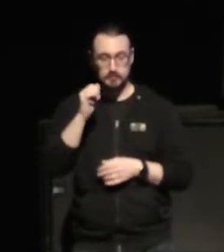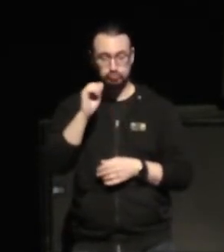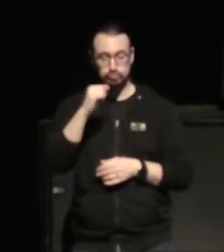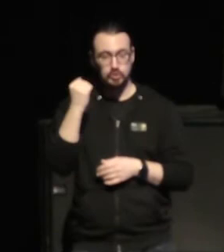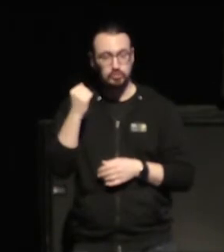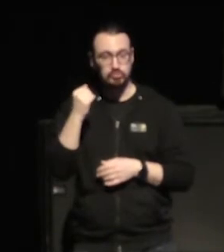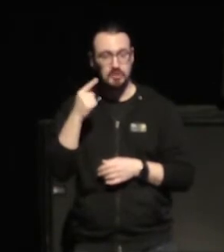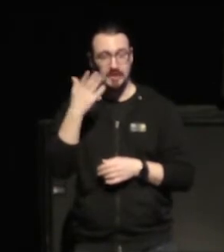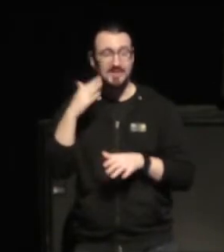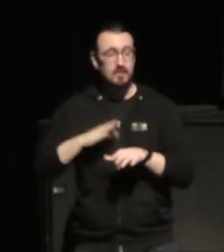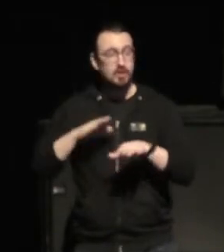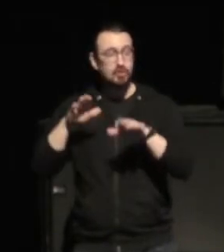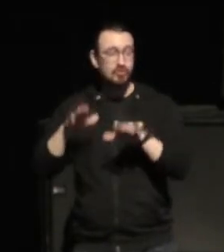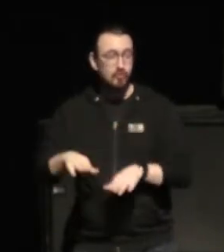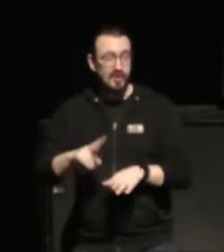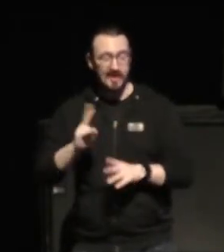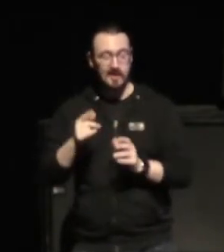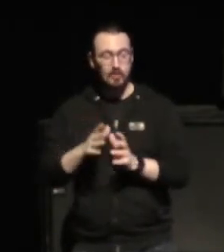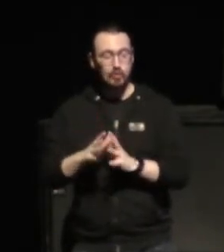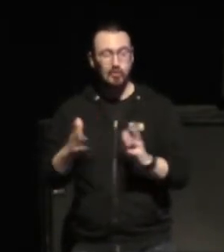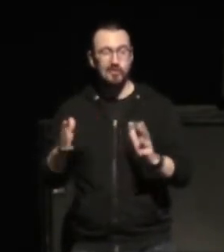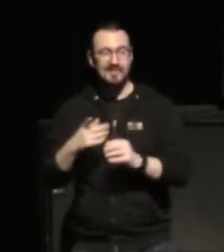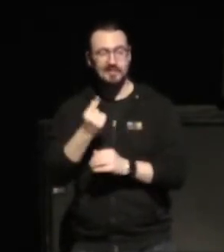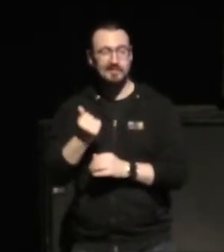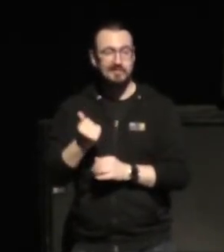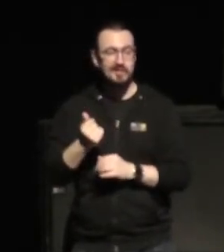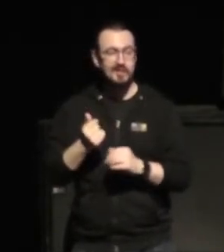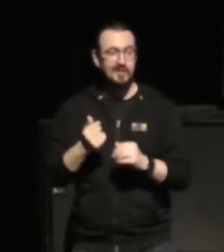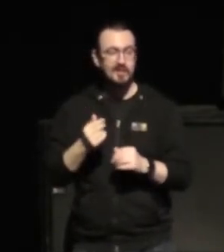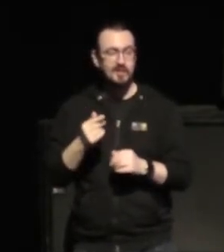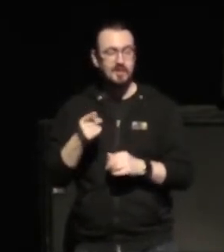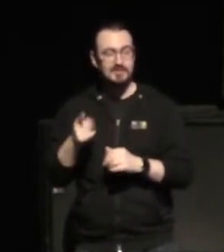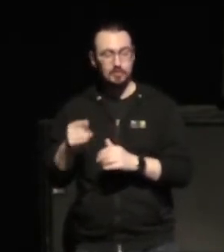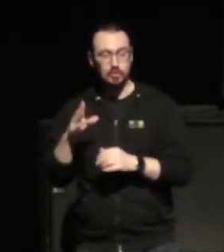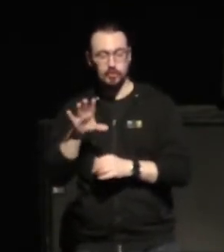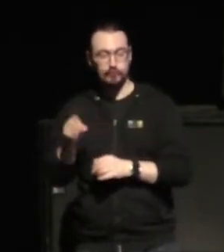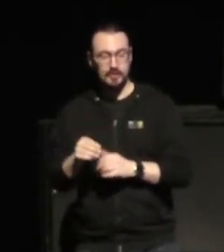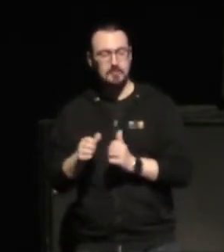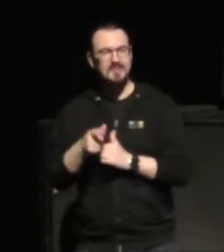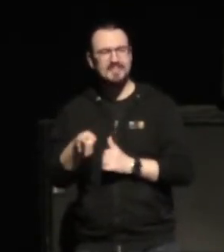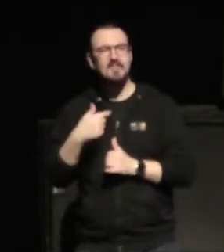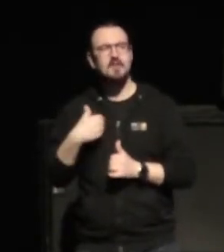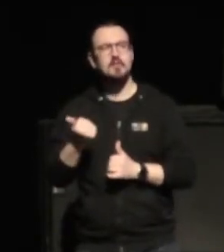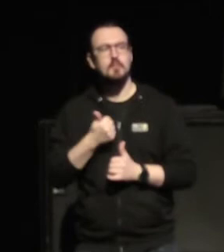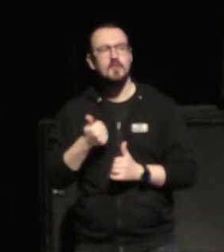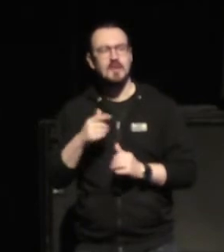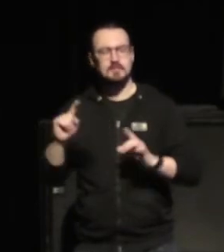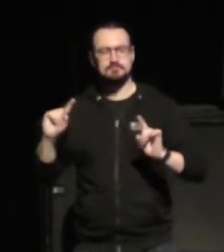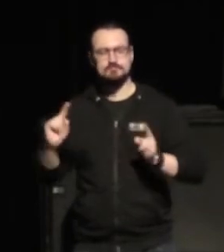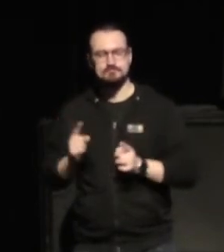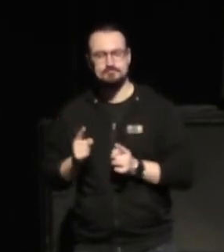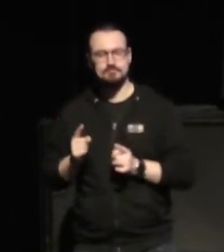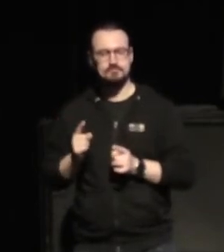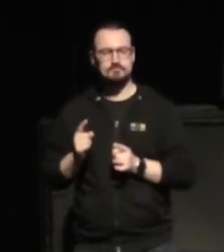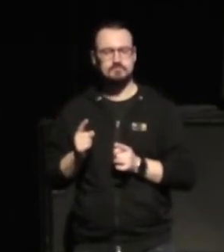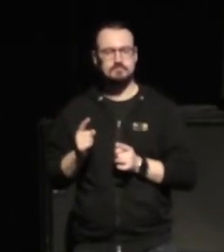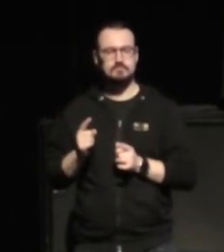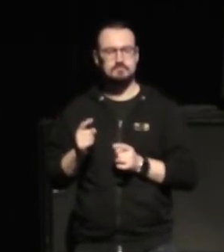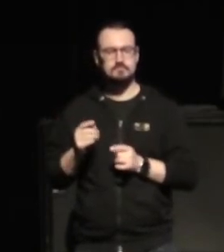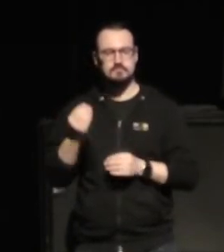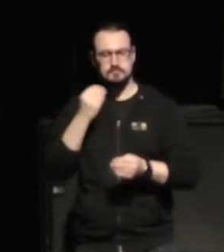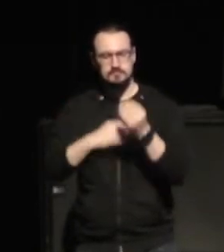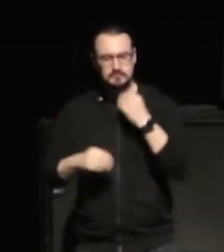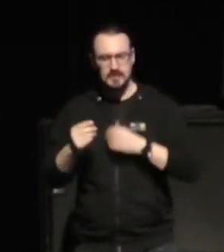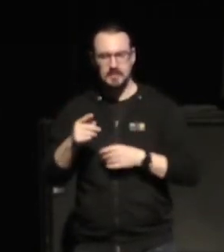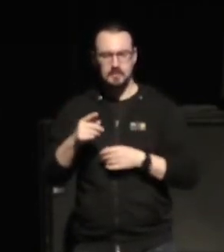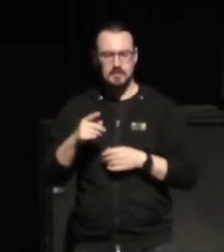can essentially stay or even be increased slightly. But what we need there is a reduction of intake of